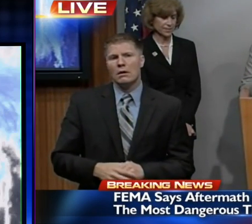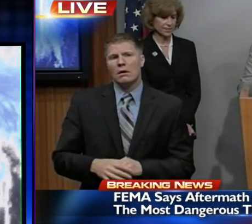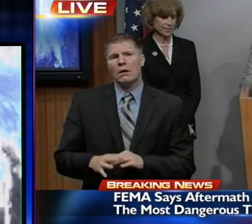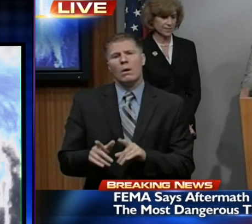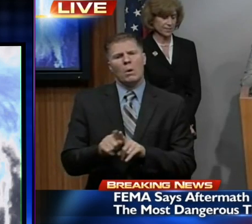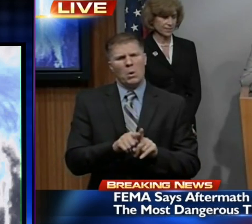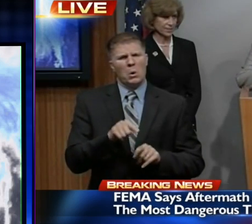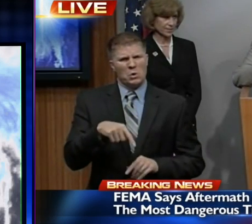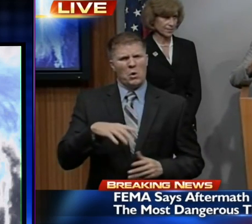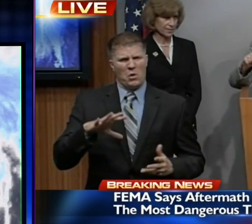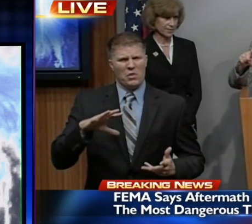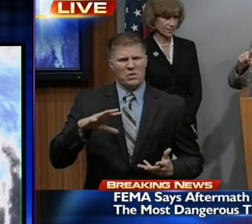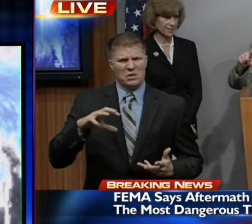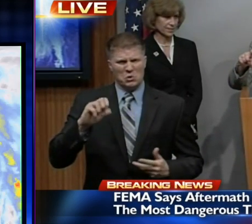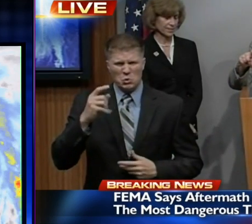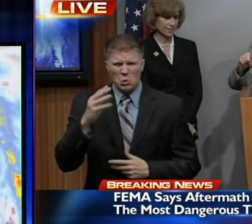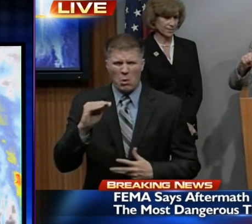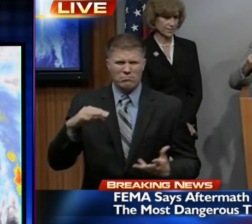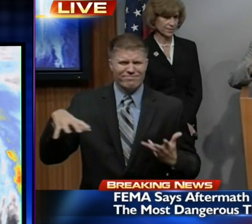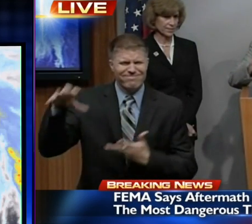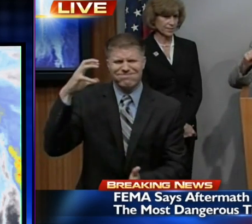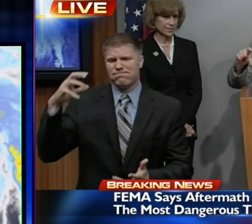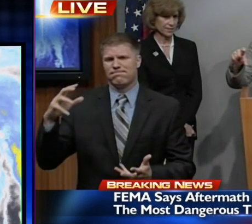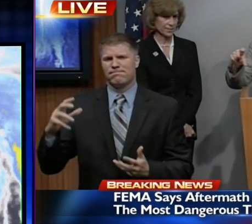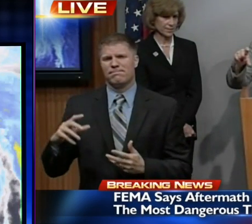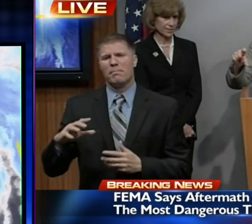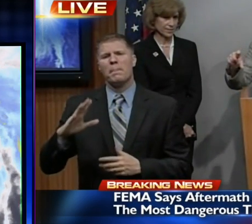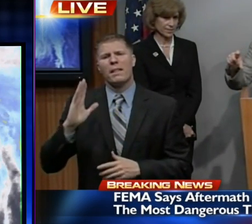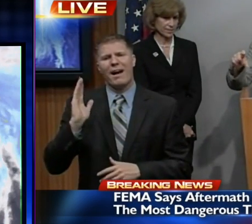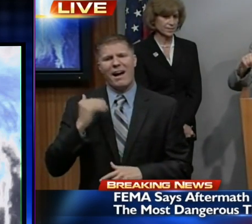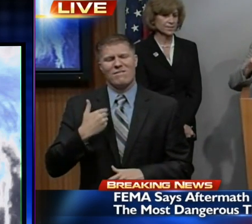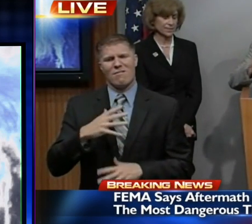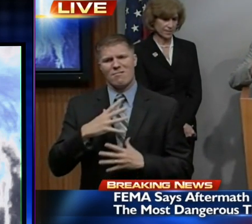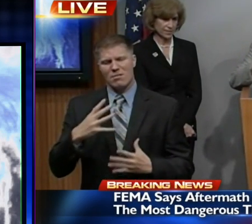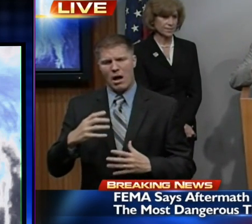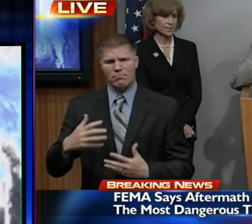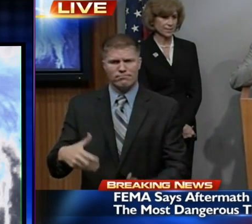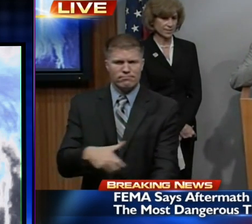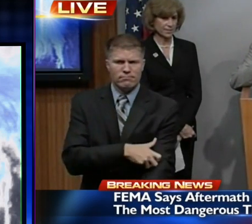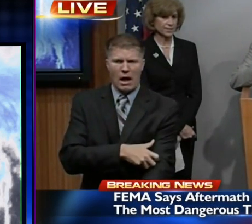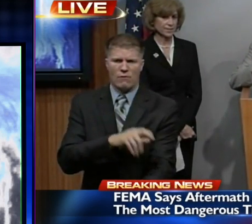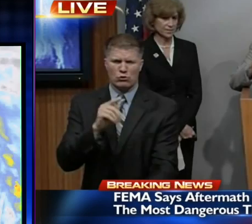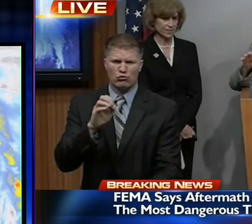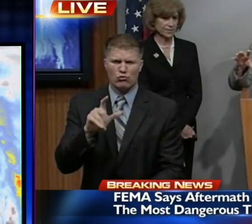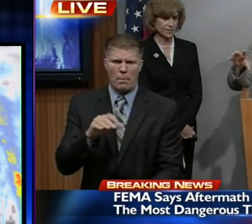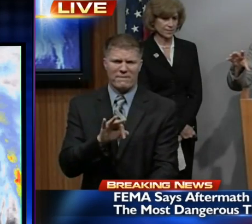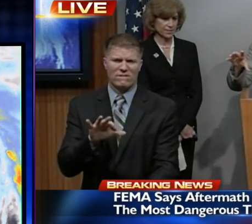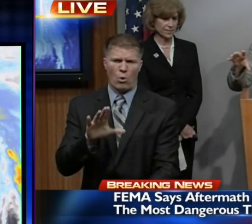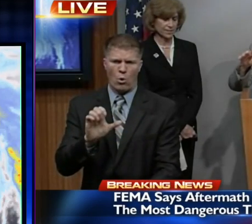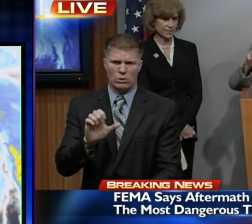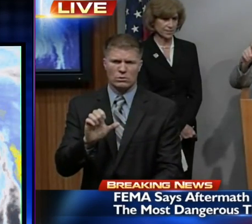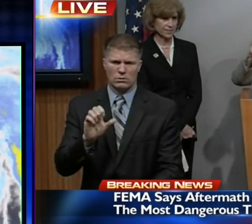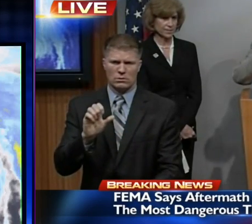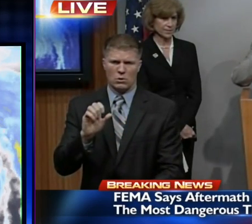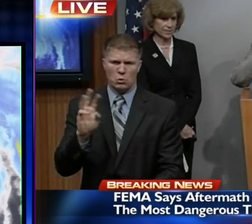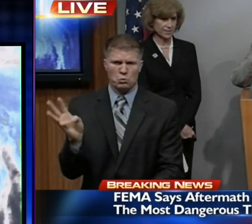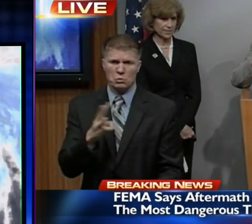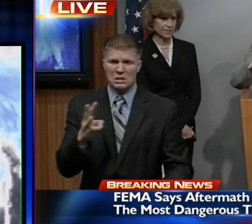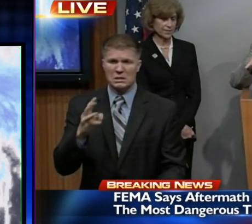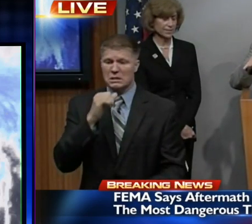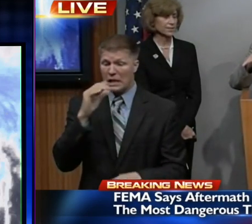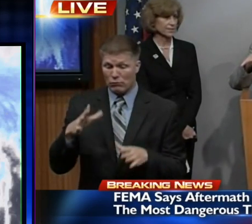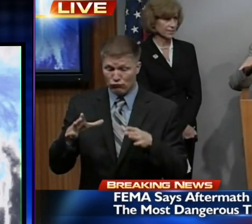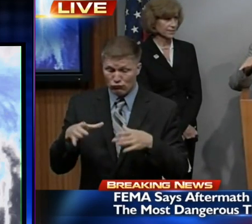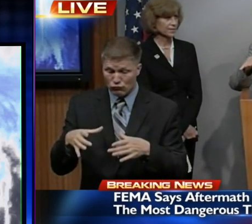is we have a huge expanse of associated tropical force winds extending well over 200 miles beyond the